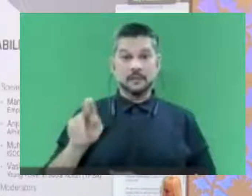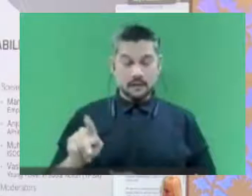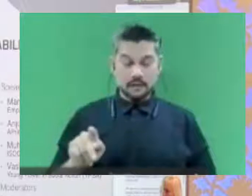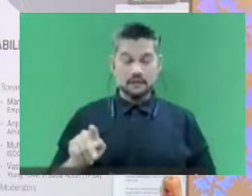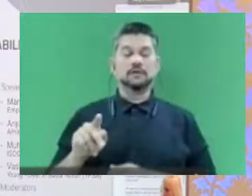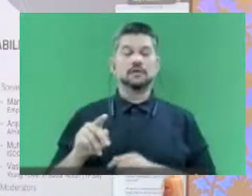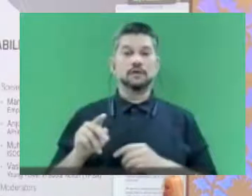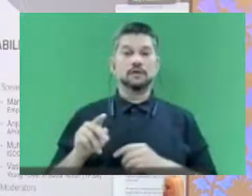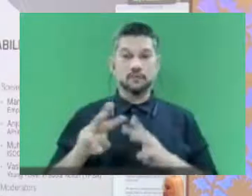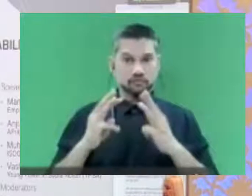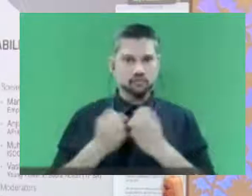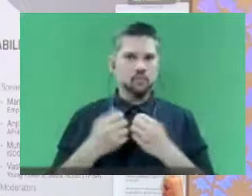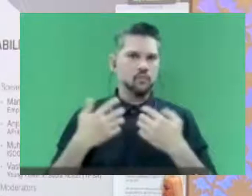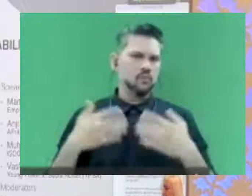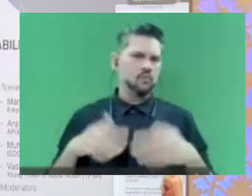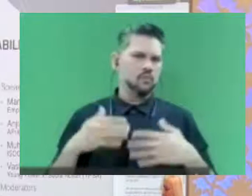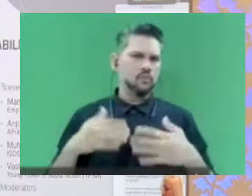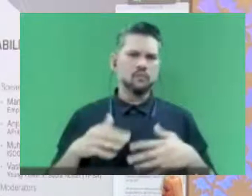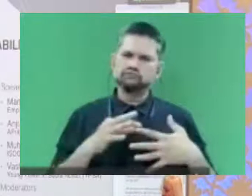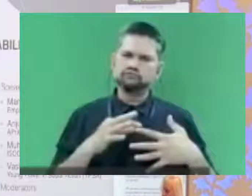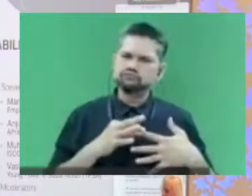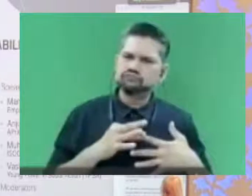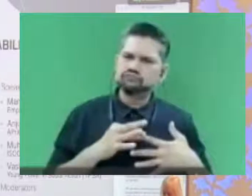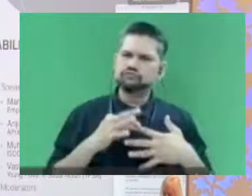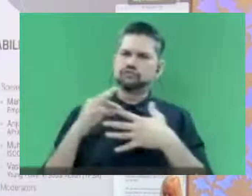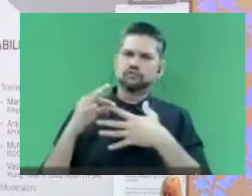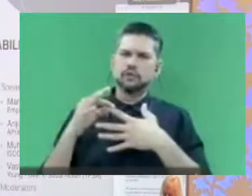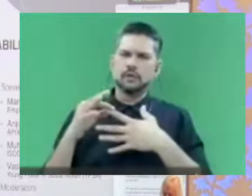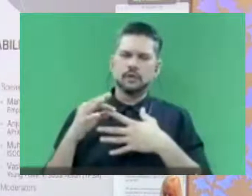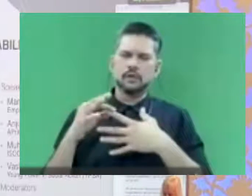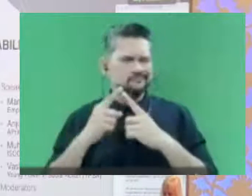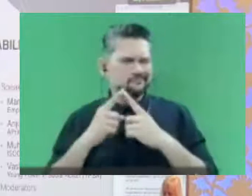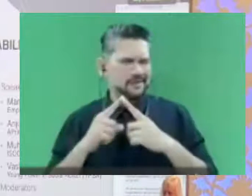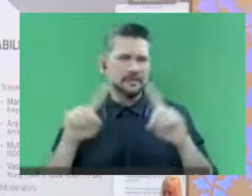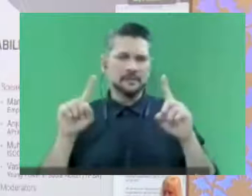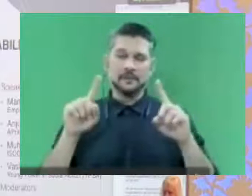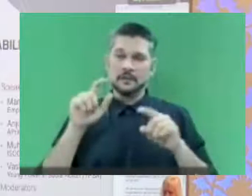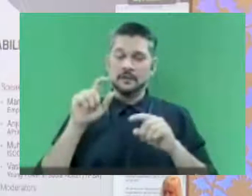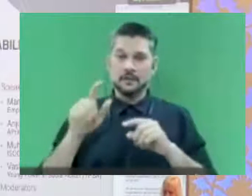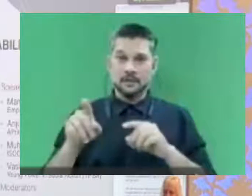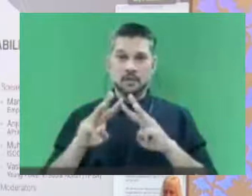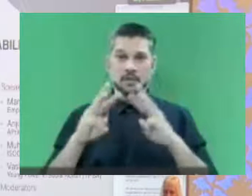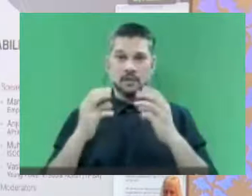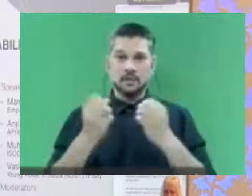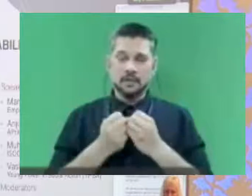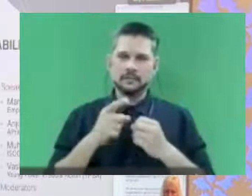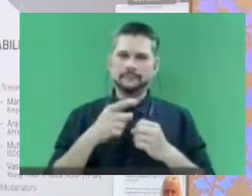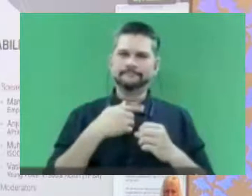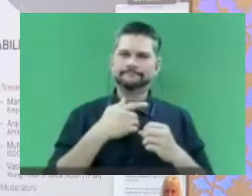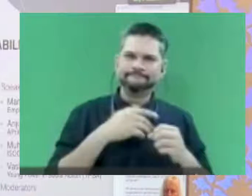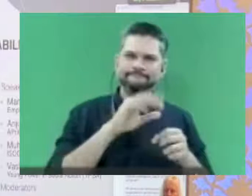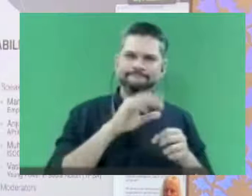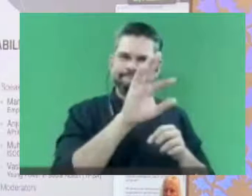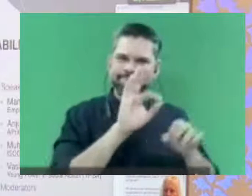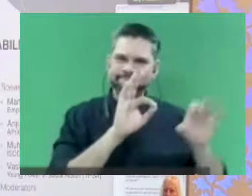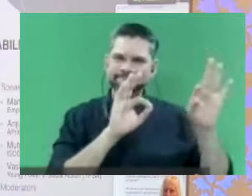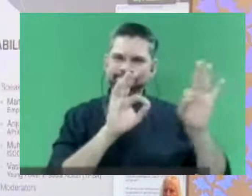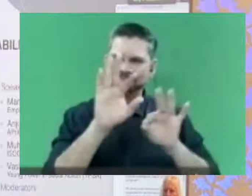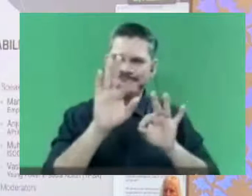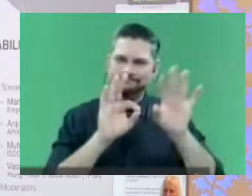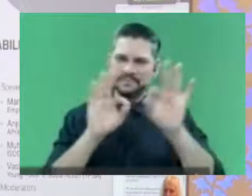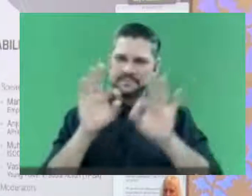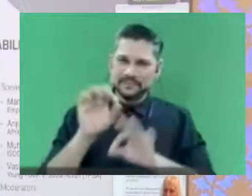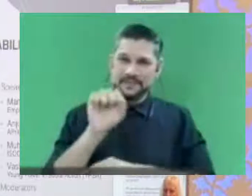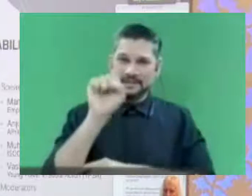a way that we gathered a number of participants from the South Asian